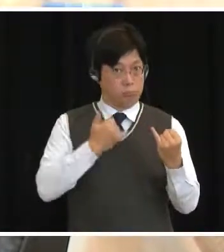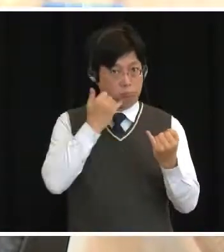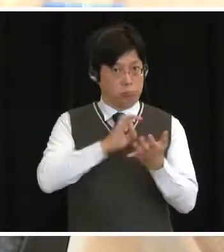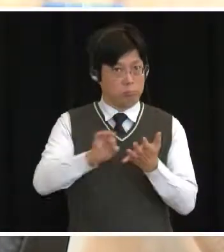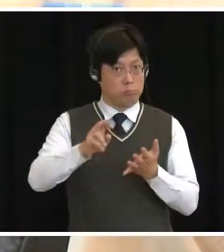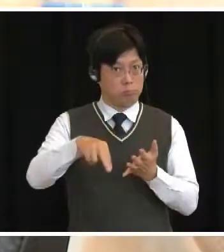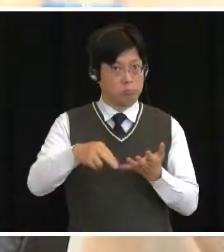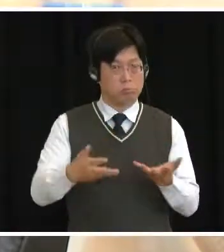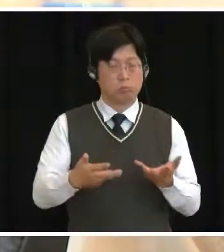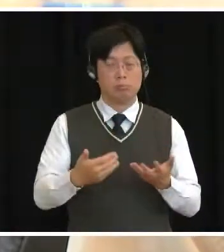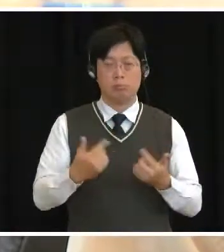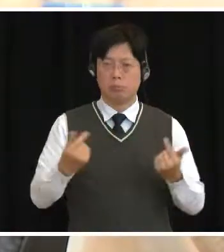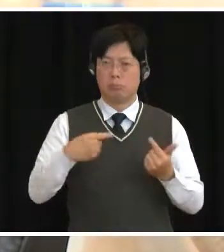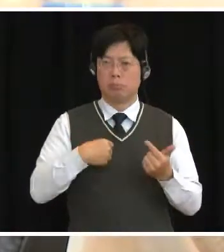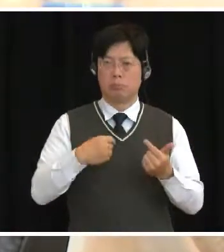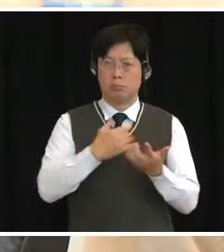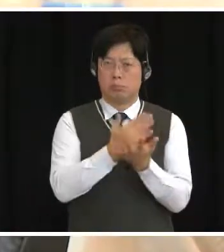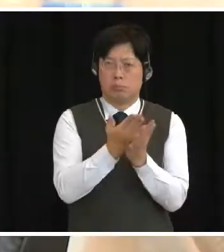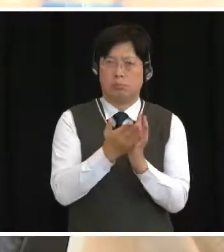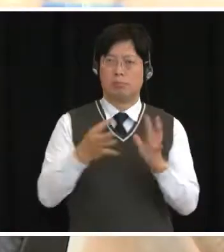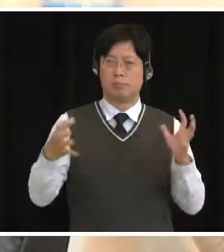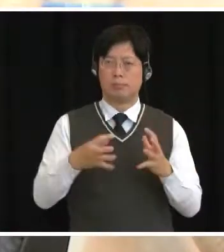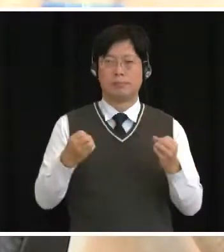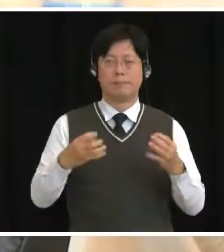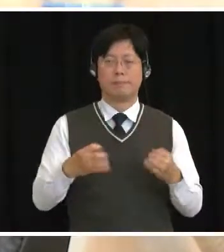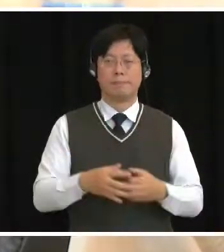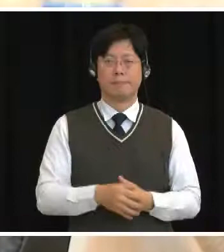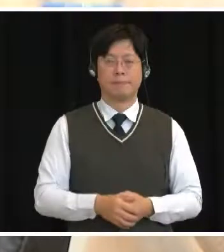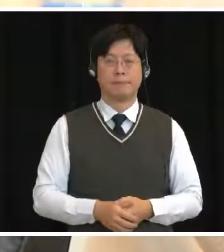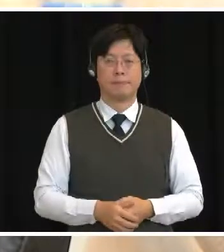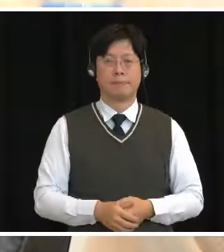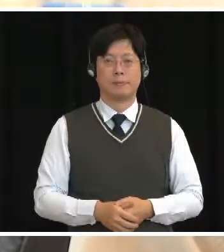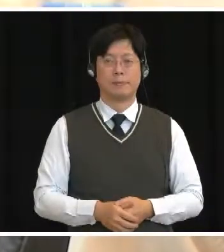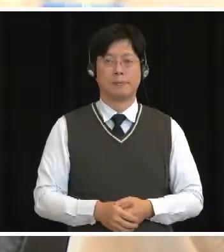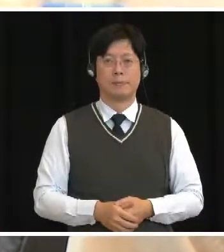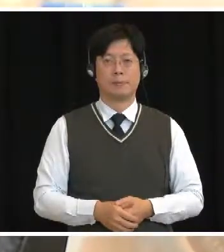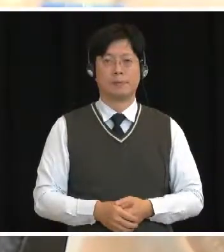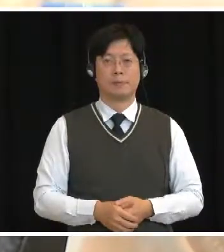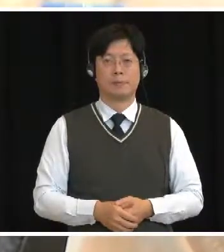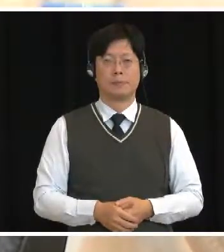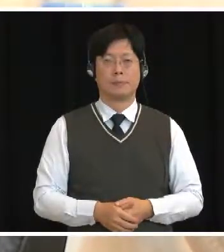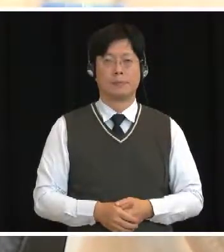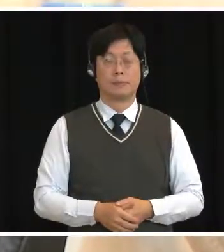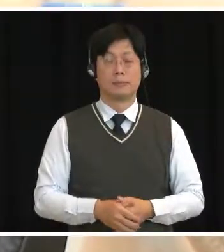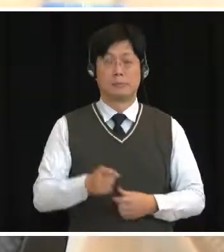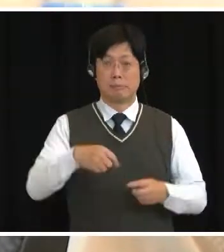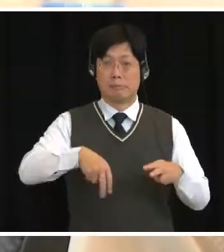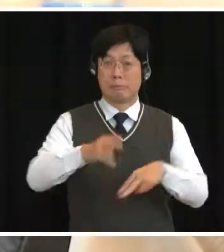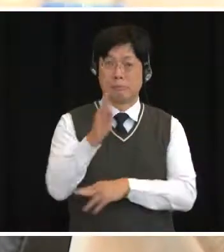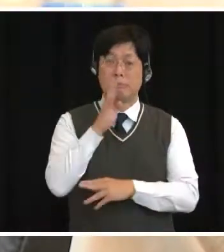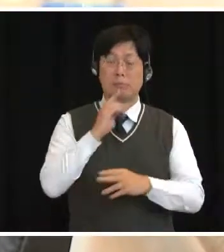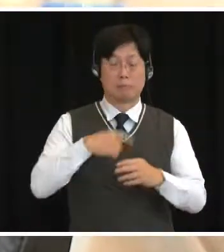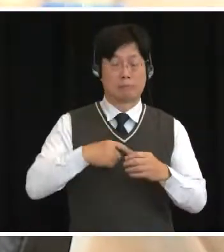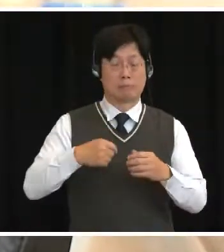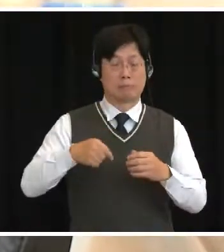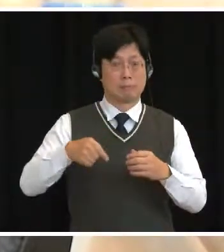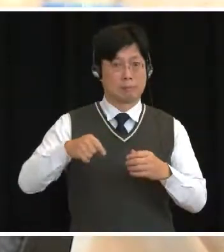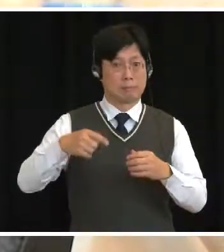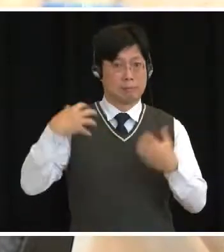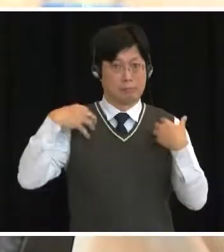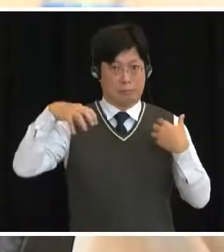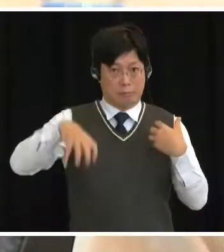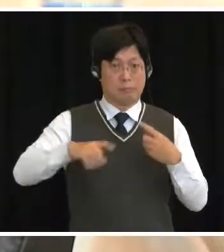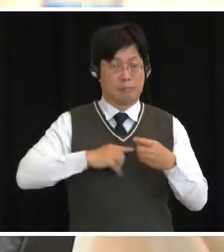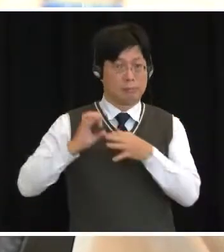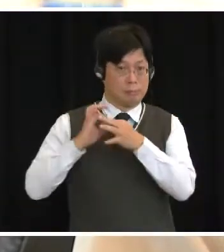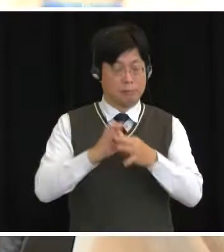of marriage, relevant laws and regulations should also be revised accordingly. In addition